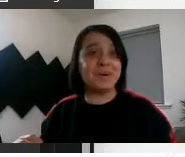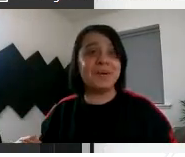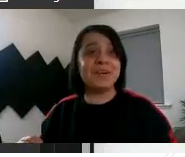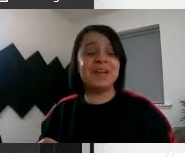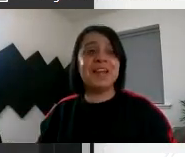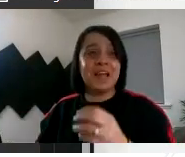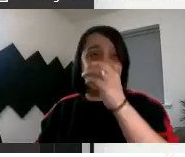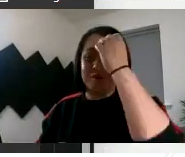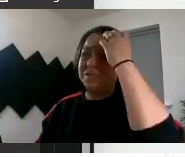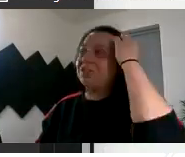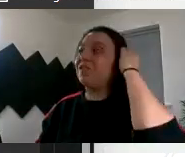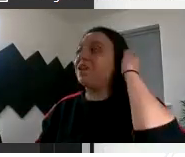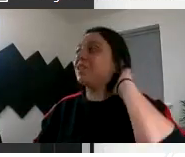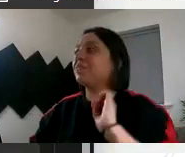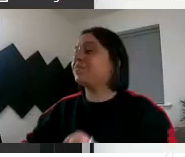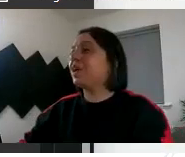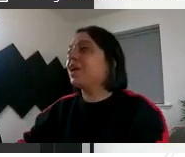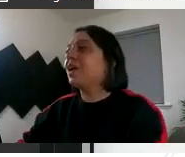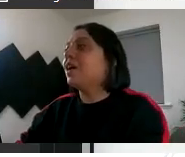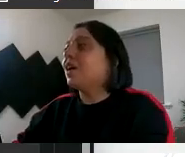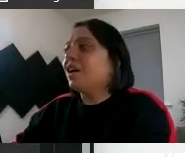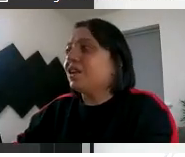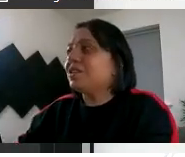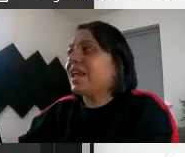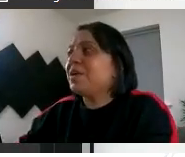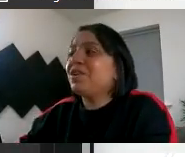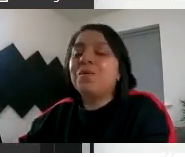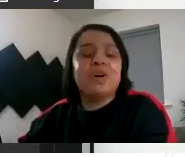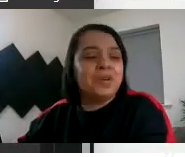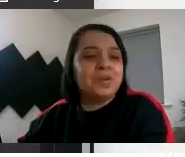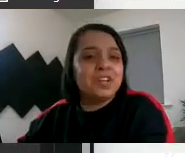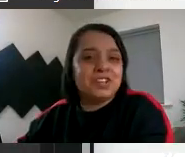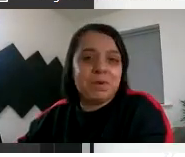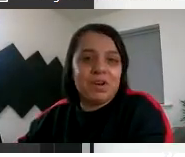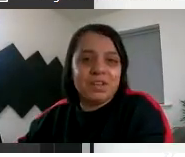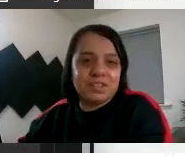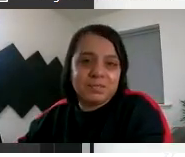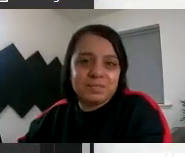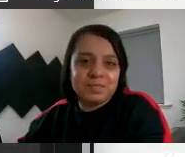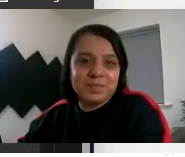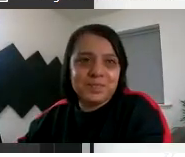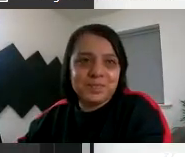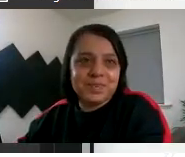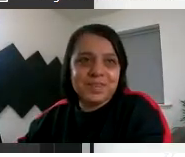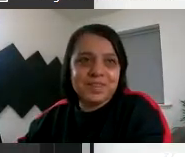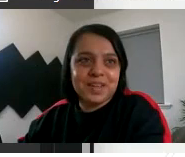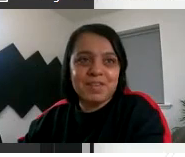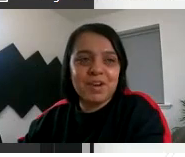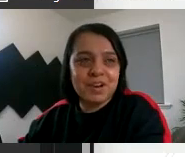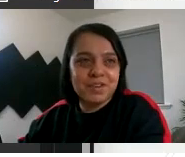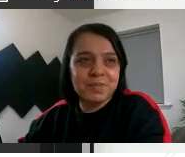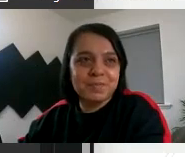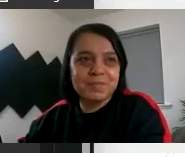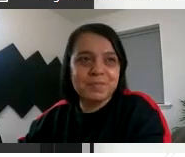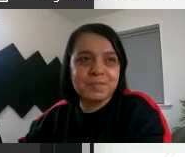the moment because he's on the radio then. Does anybody know a girl called Gemma Collins? Have you ever heard of